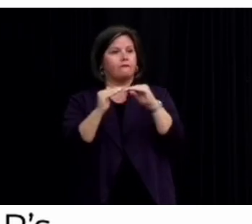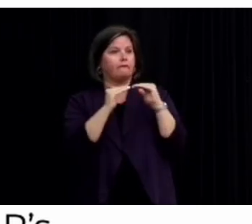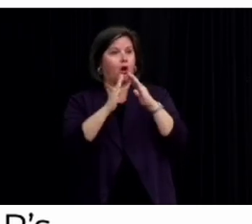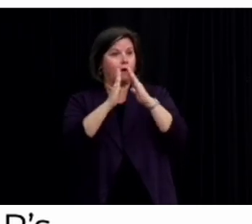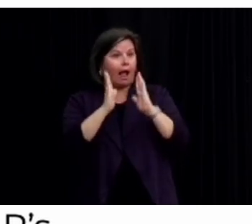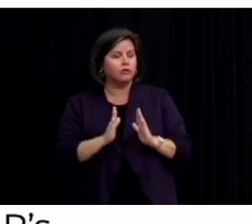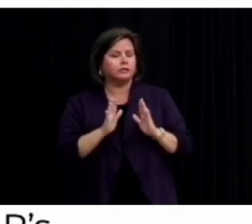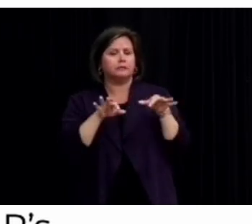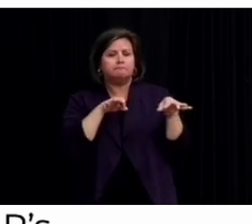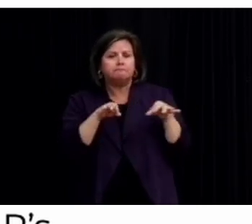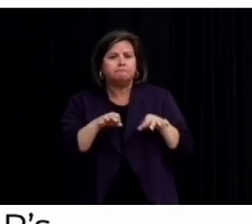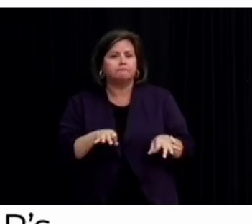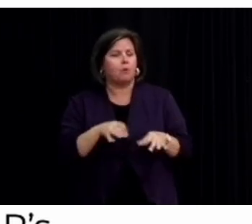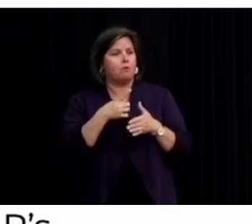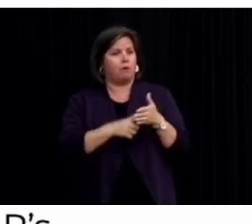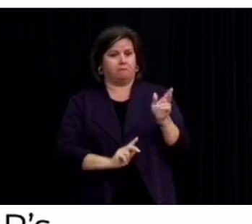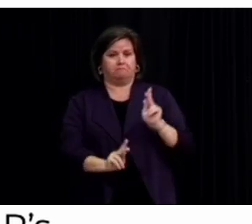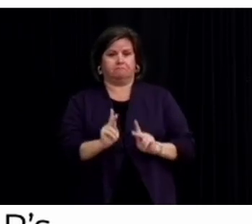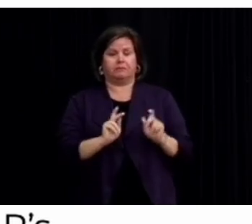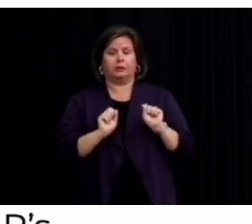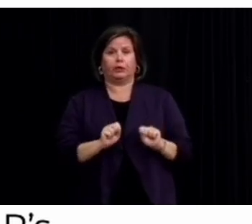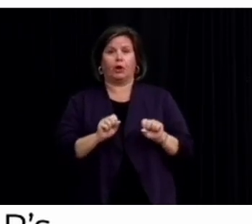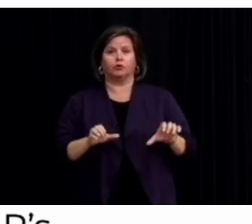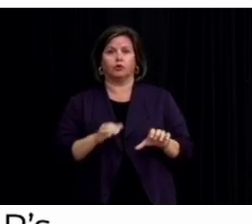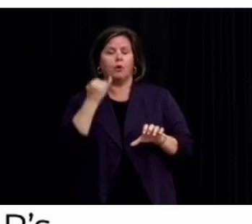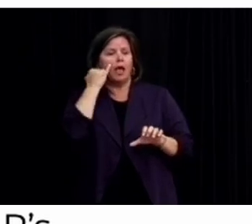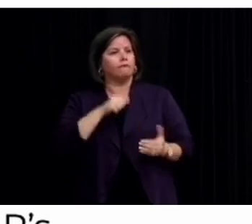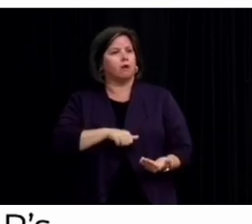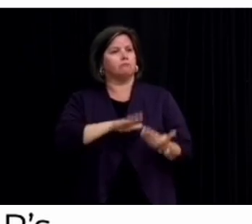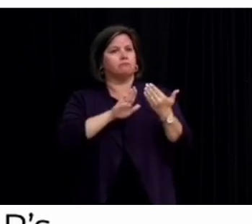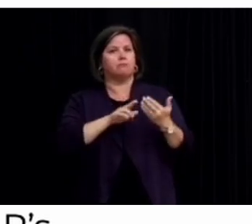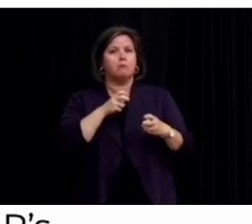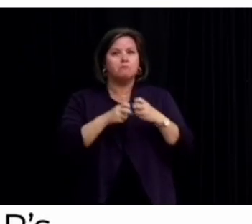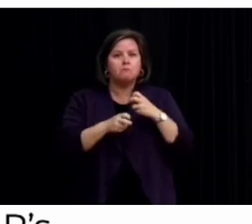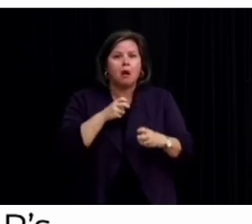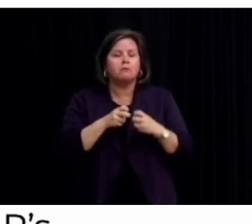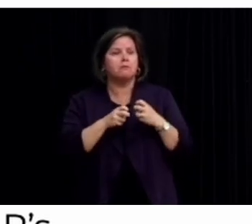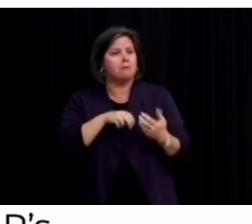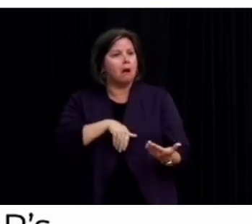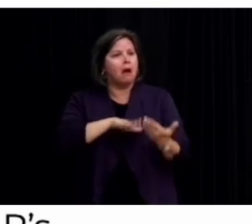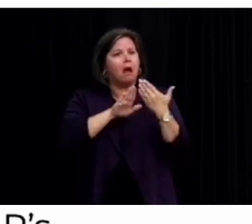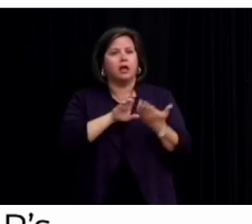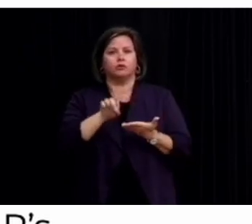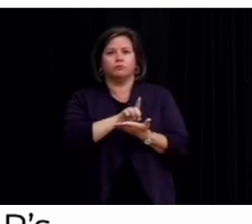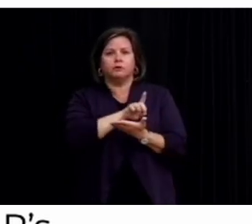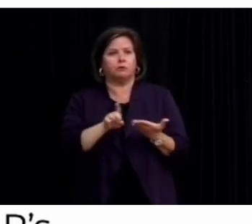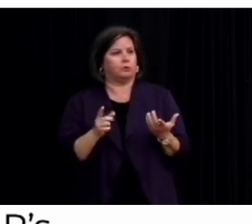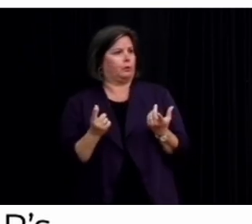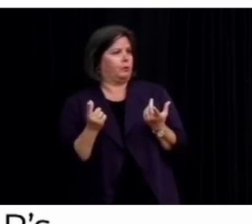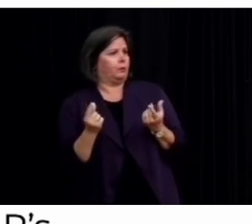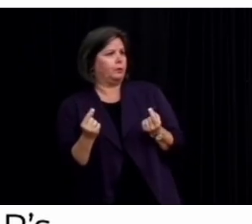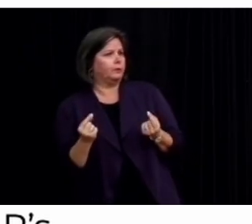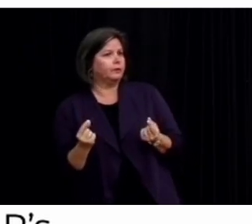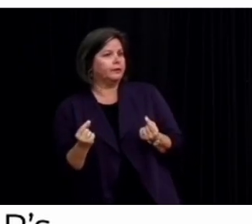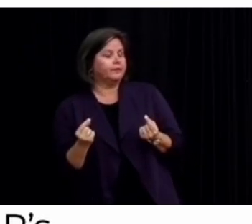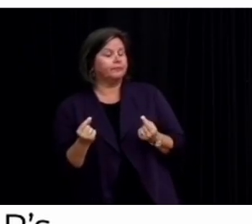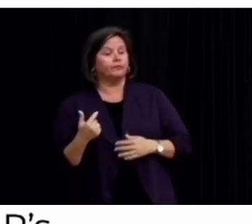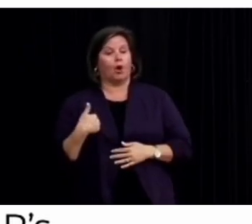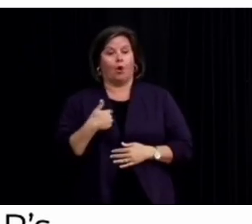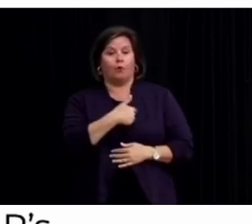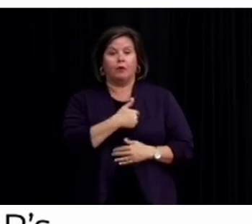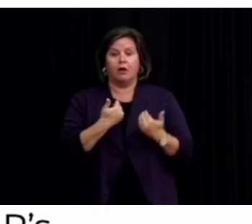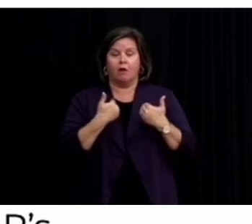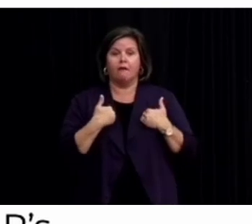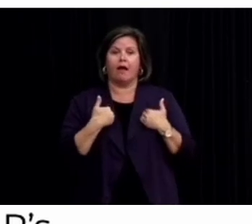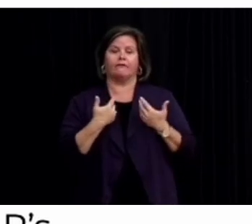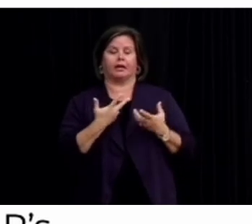consumers can do if they run into a problem or they experience discrimination. We are integrating substantive fair